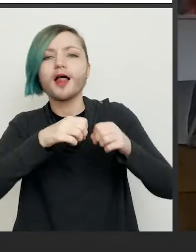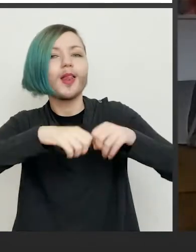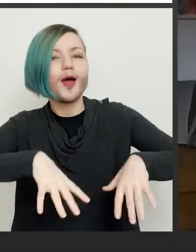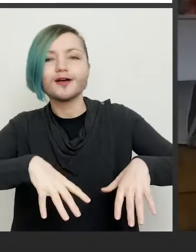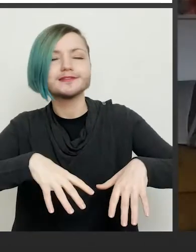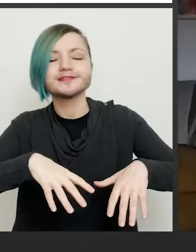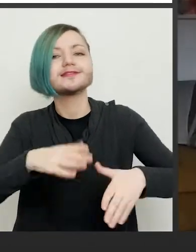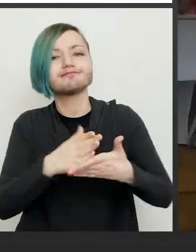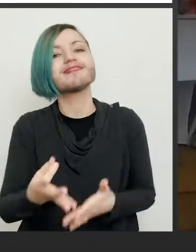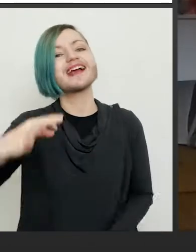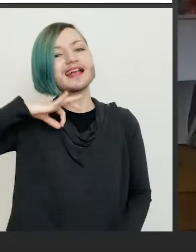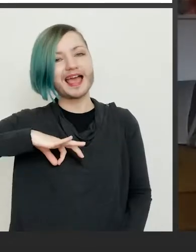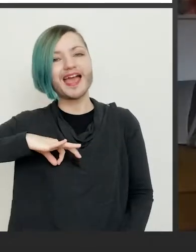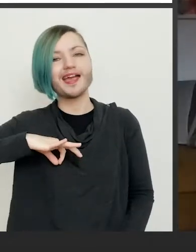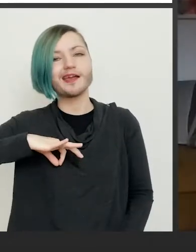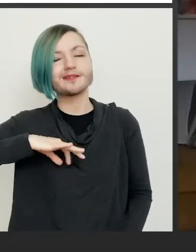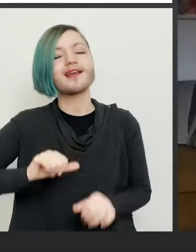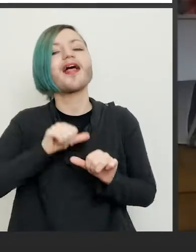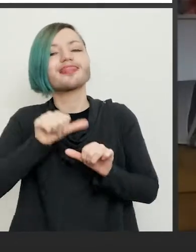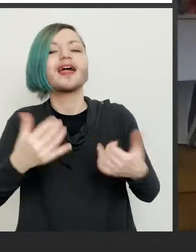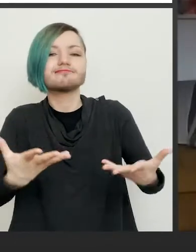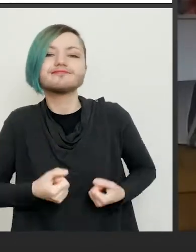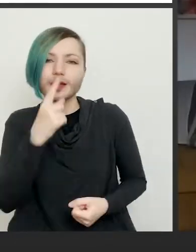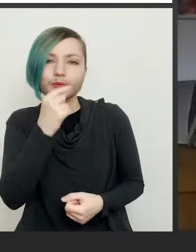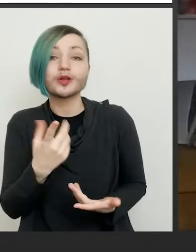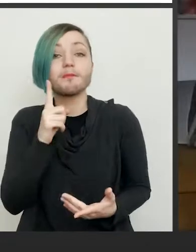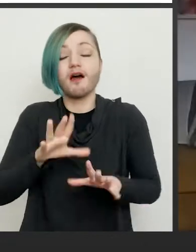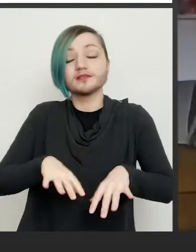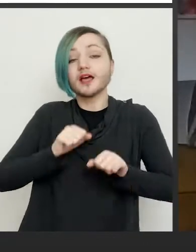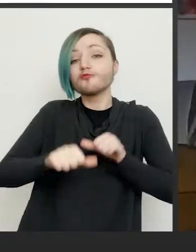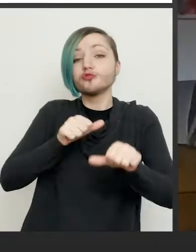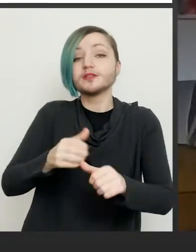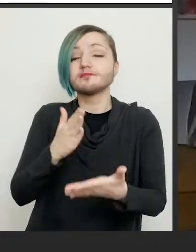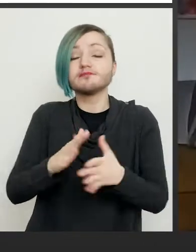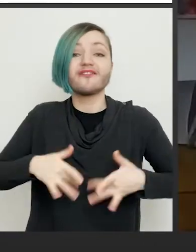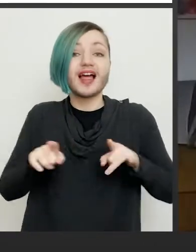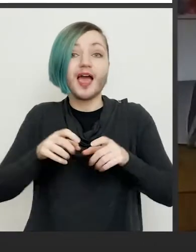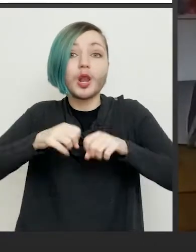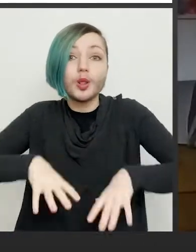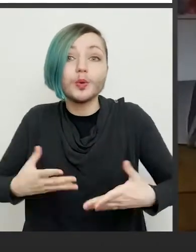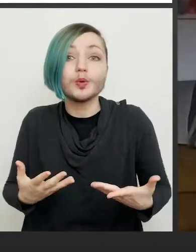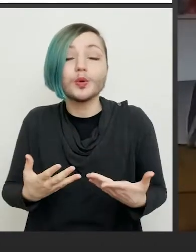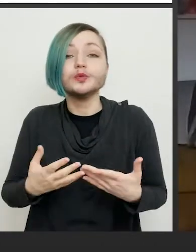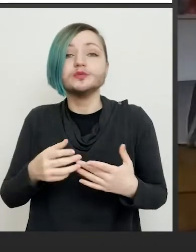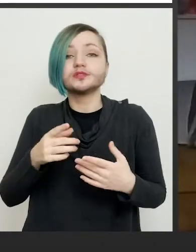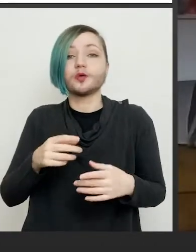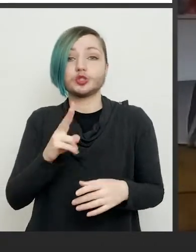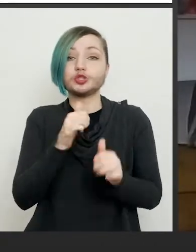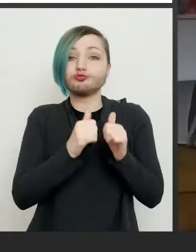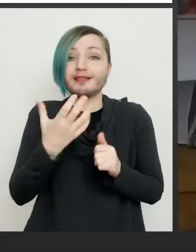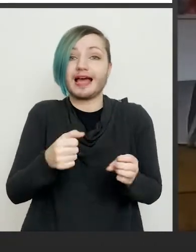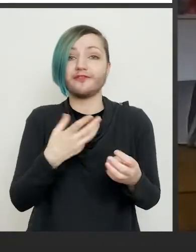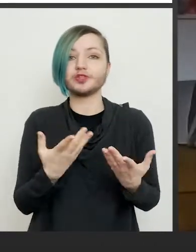they really got on board. Because at the start they did really feel like they were losing, you know, I have two brothers, and all of a sudden, you know, they